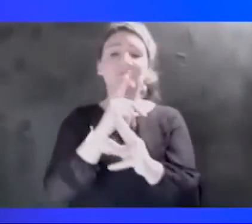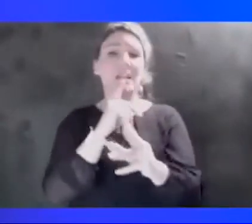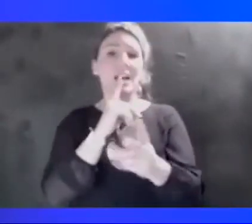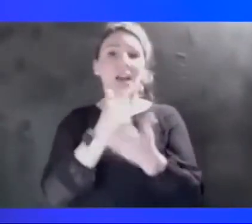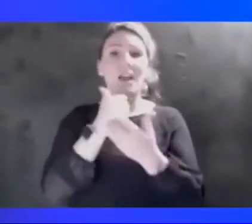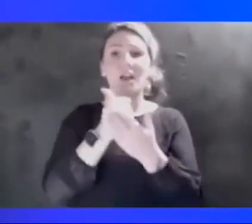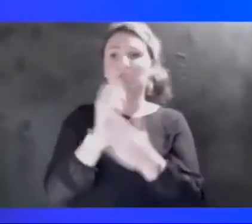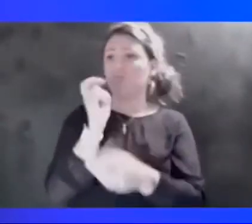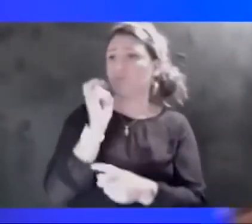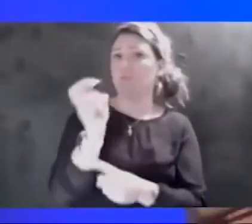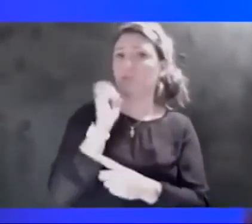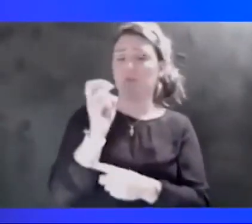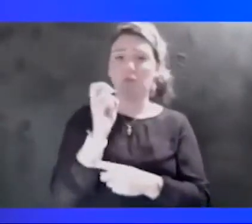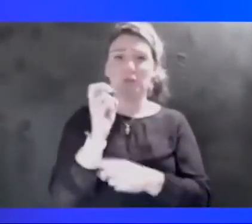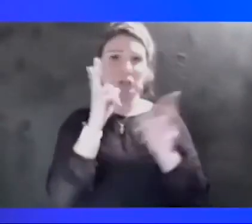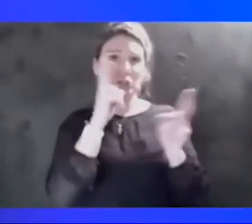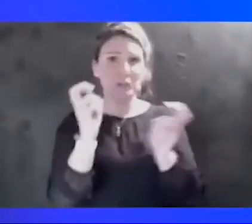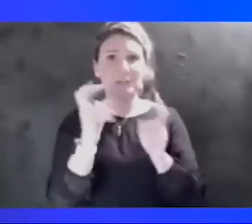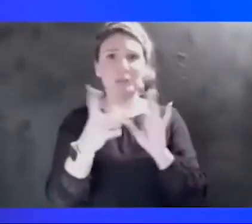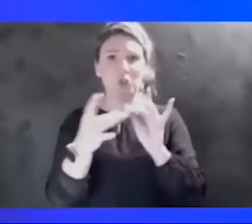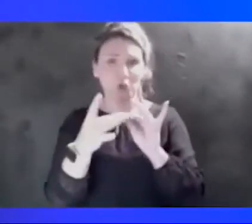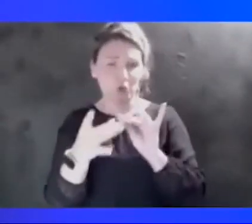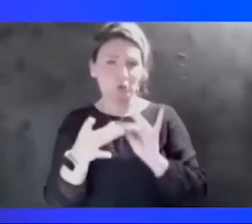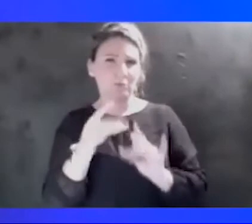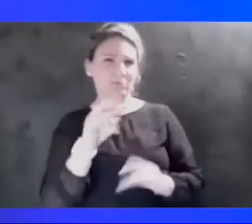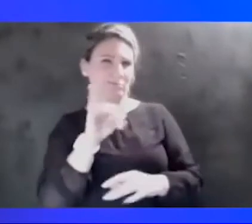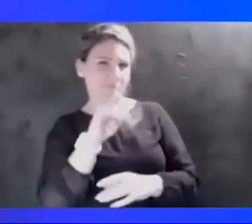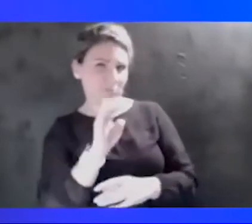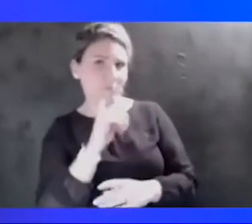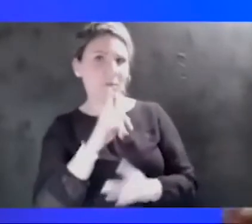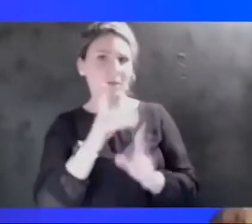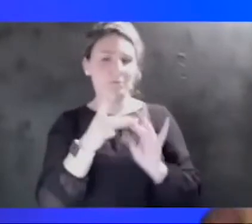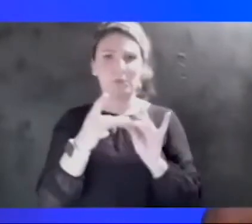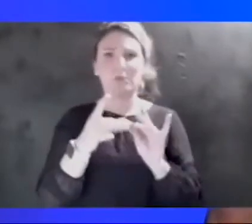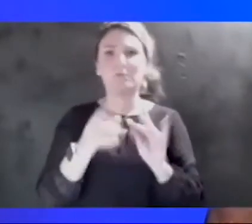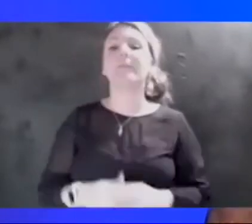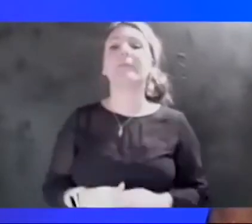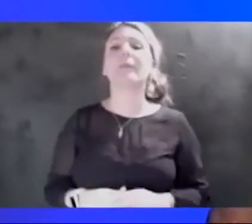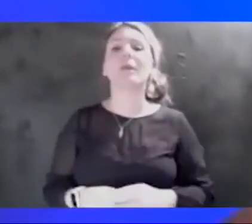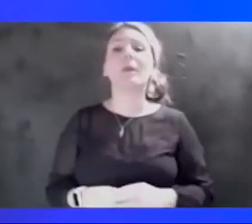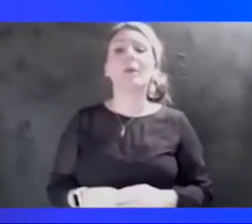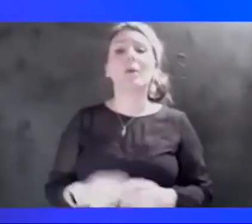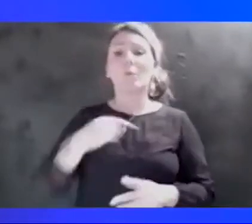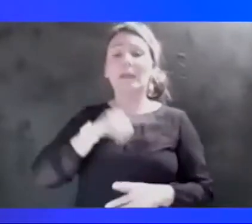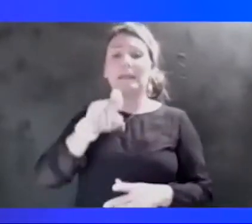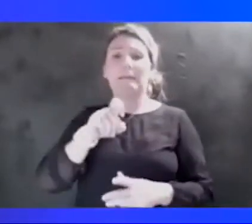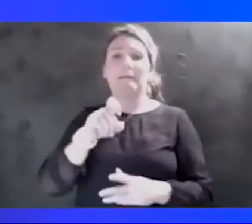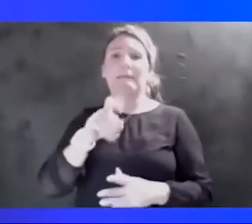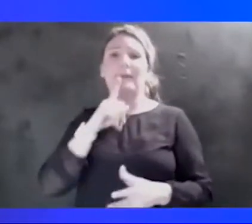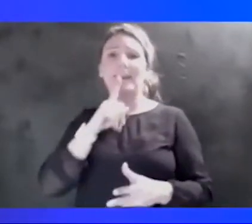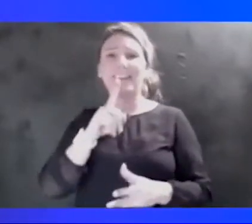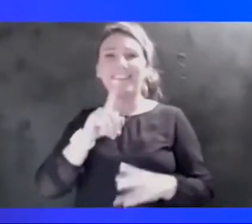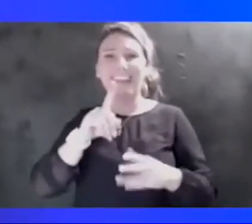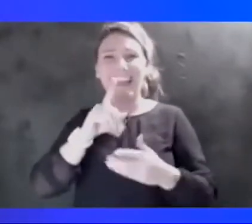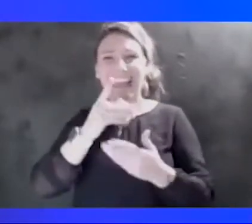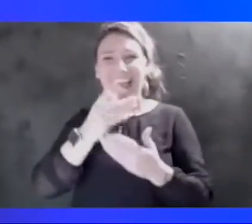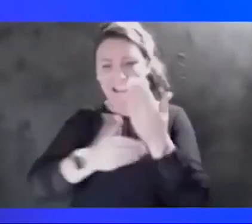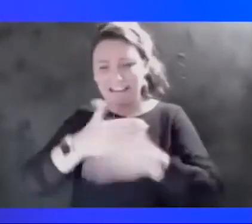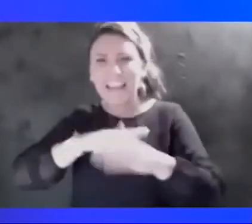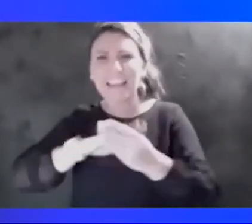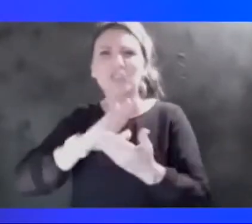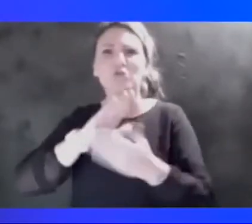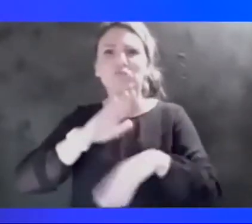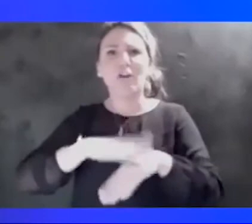out. But there are some things that, as he pointed out, that we need hands-on, the training at the level to manage